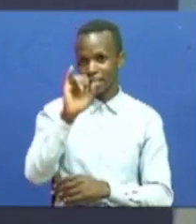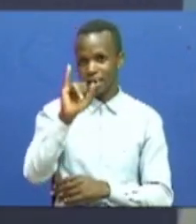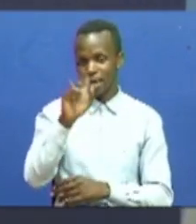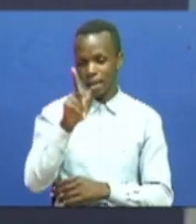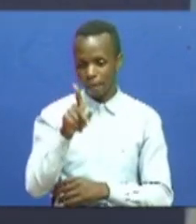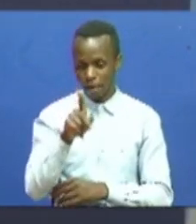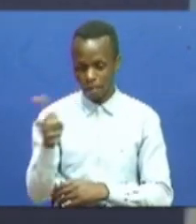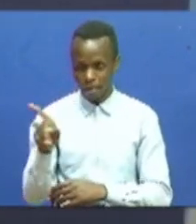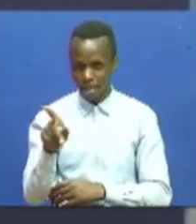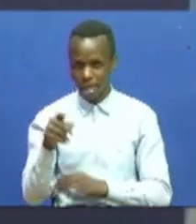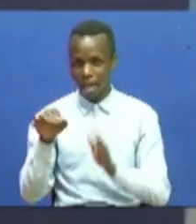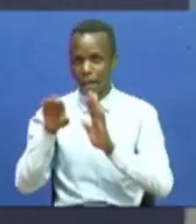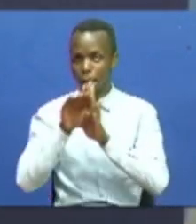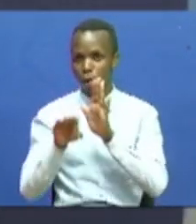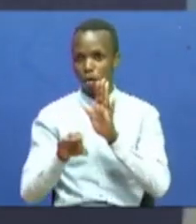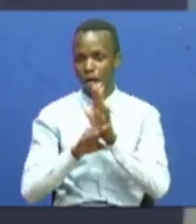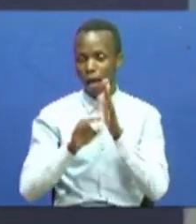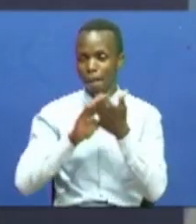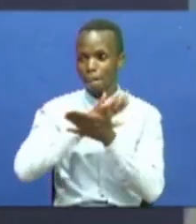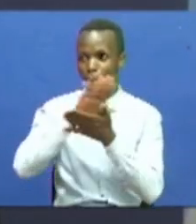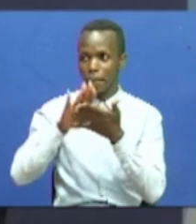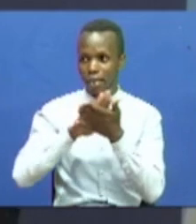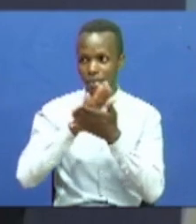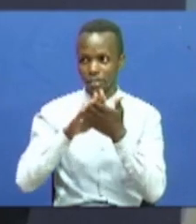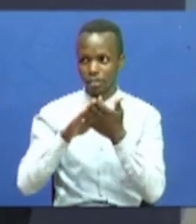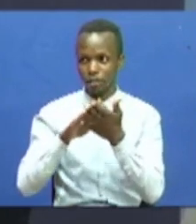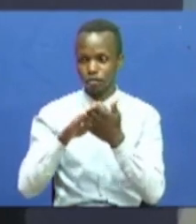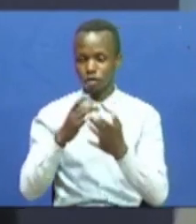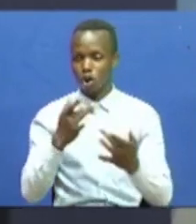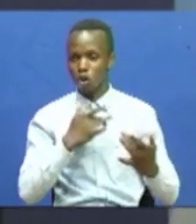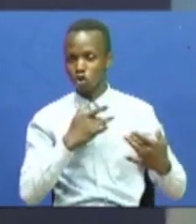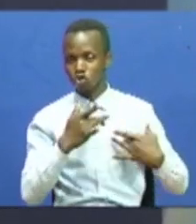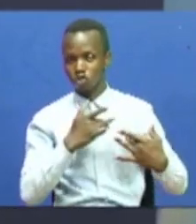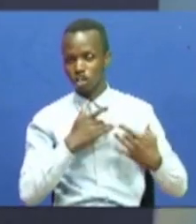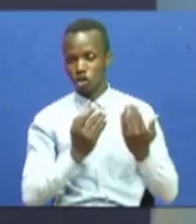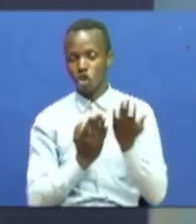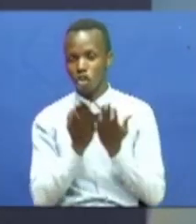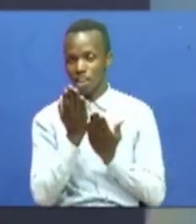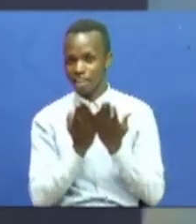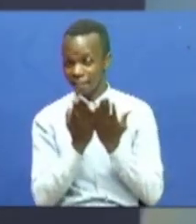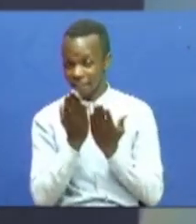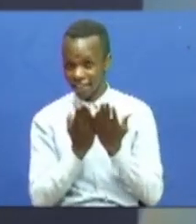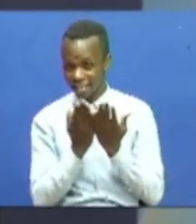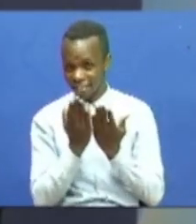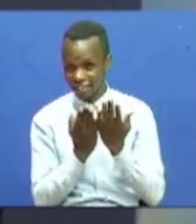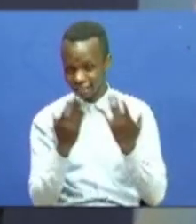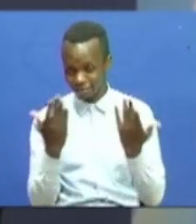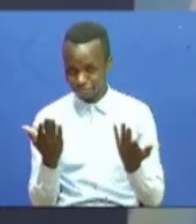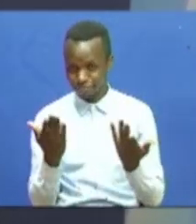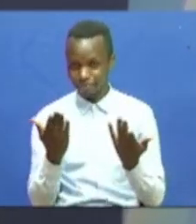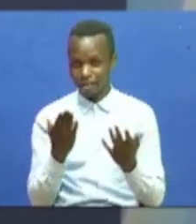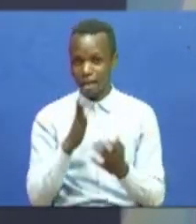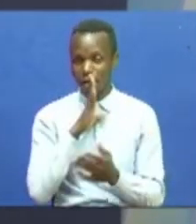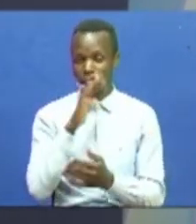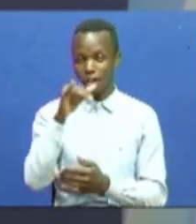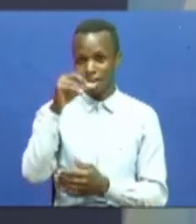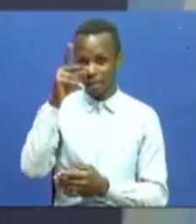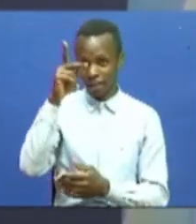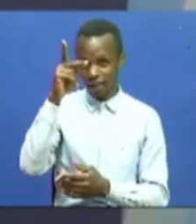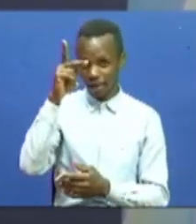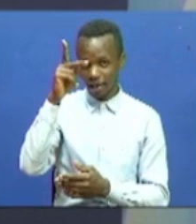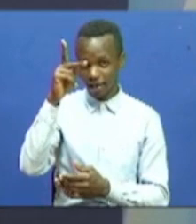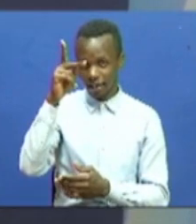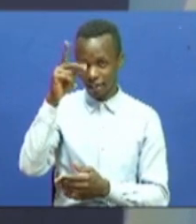EIPP program is basically a total consultation service sponsored by the Korean government to